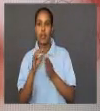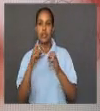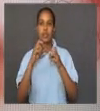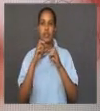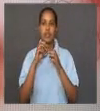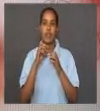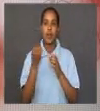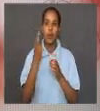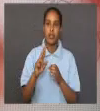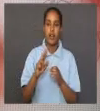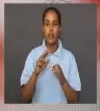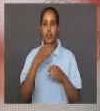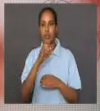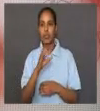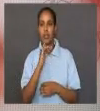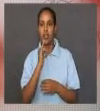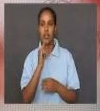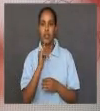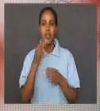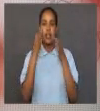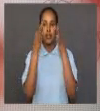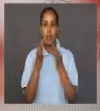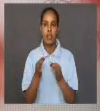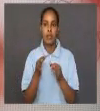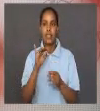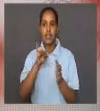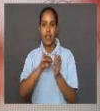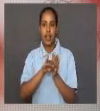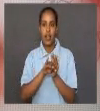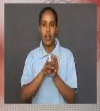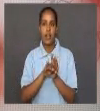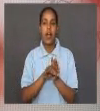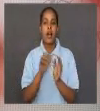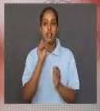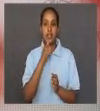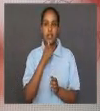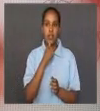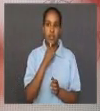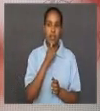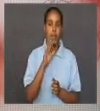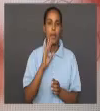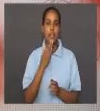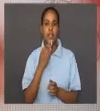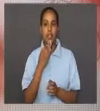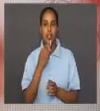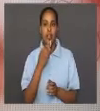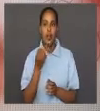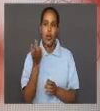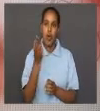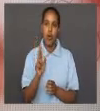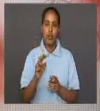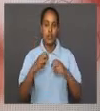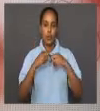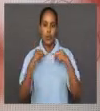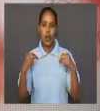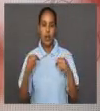predict whether a solution of a specific salt will be acidic, basic, or